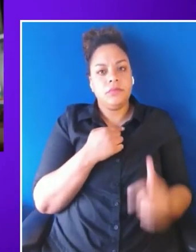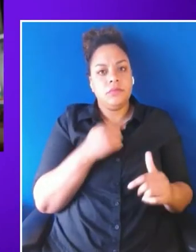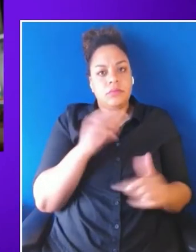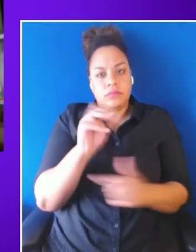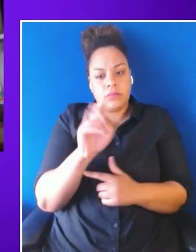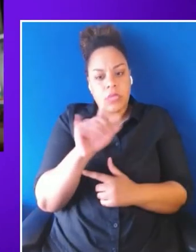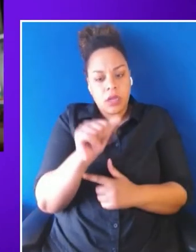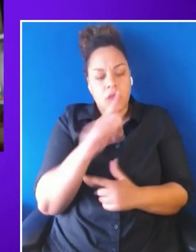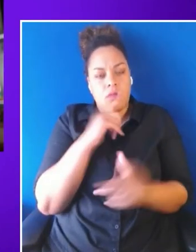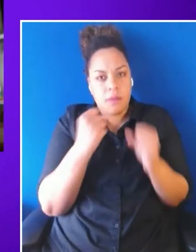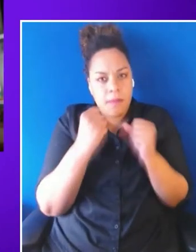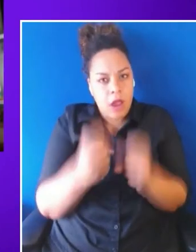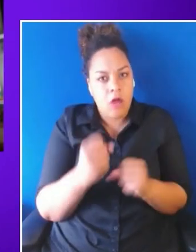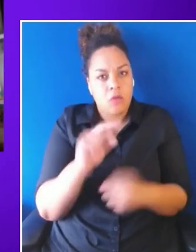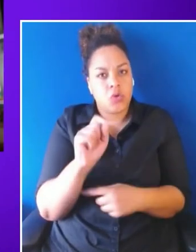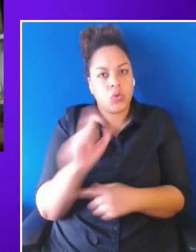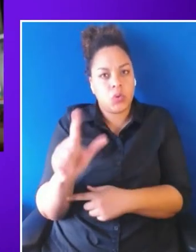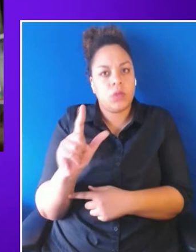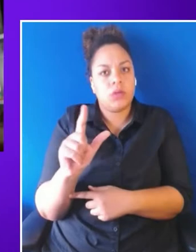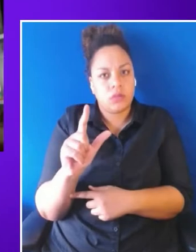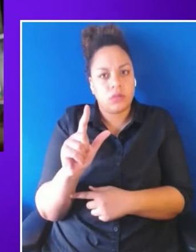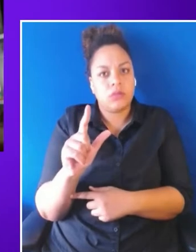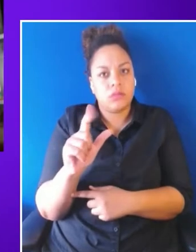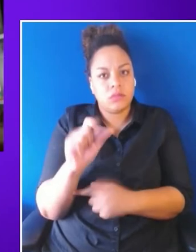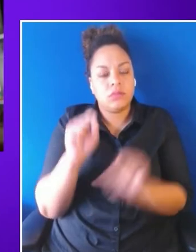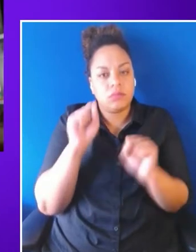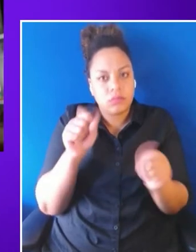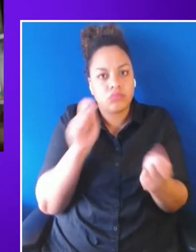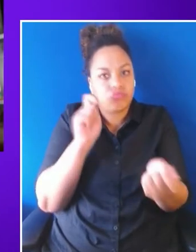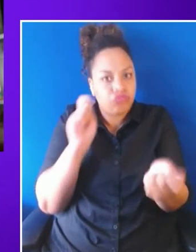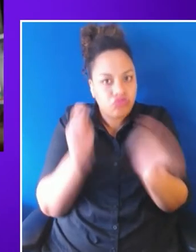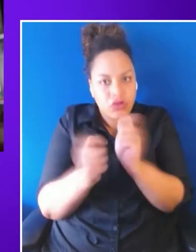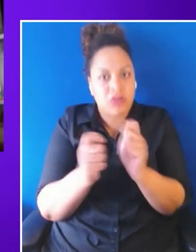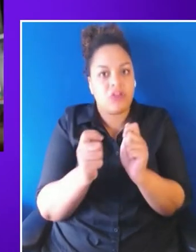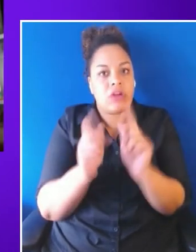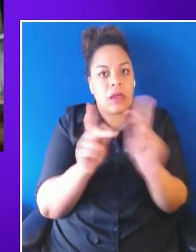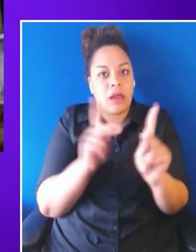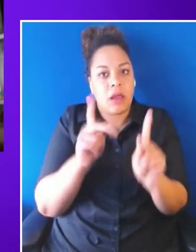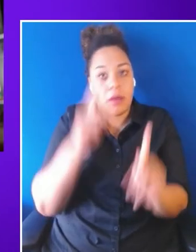to change people's mind.